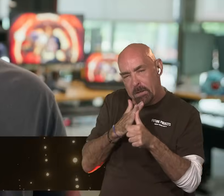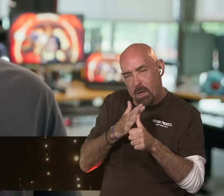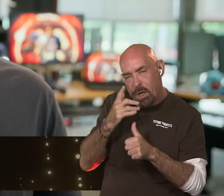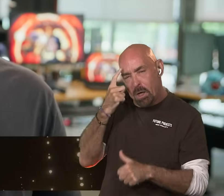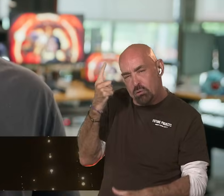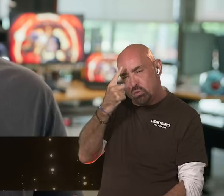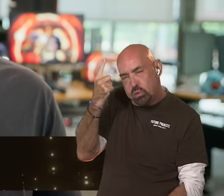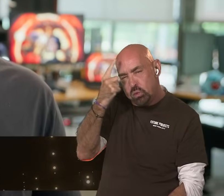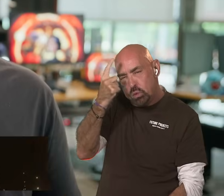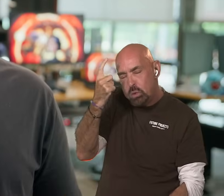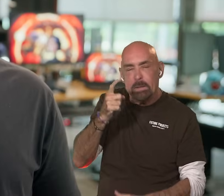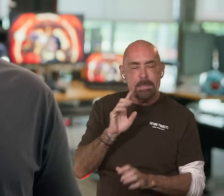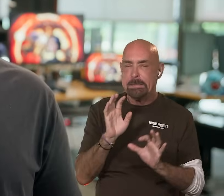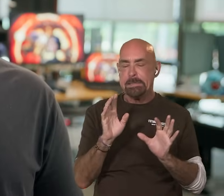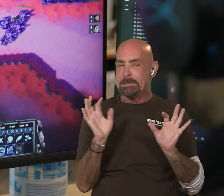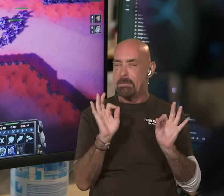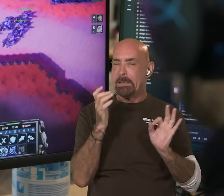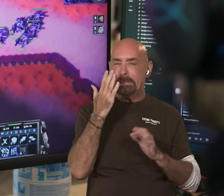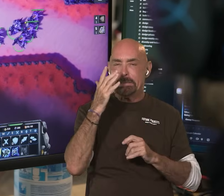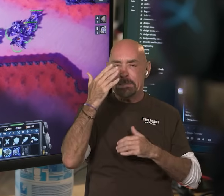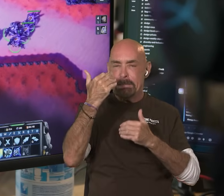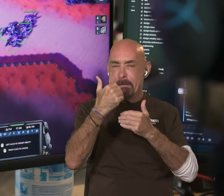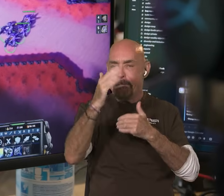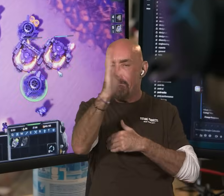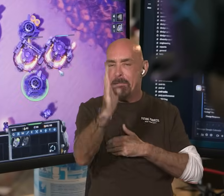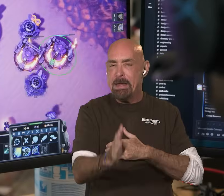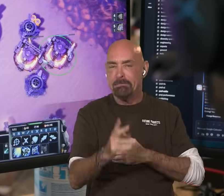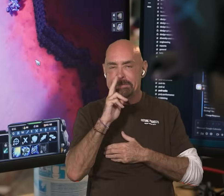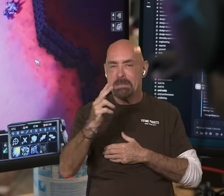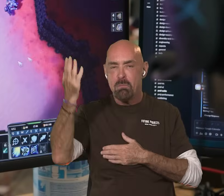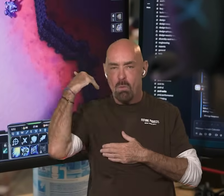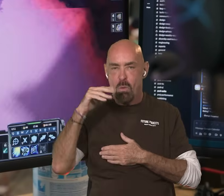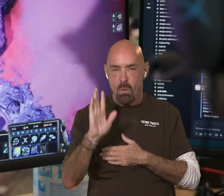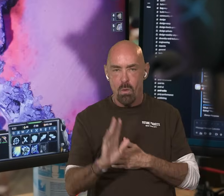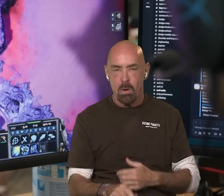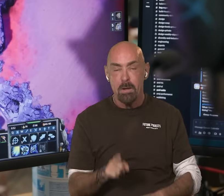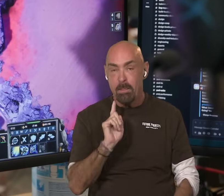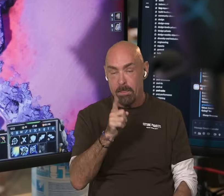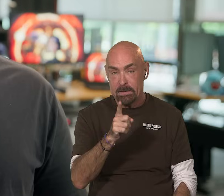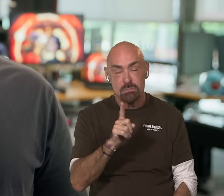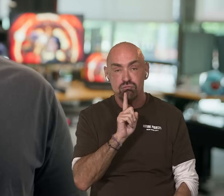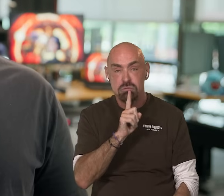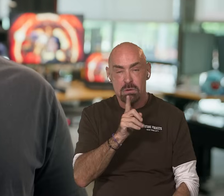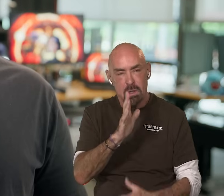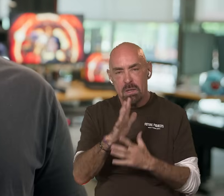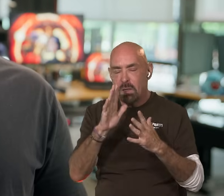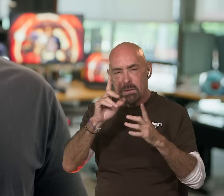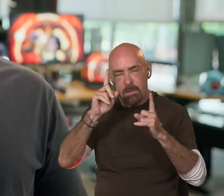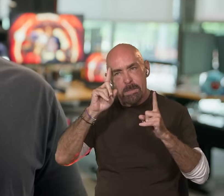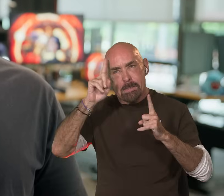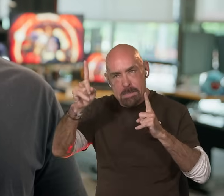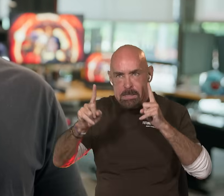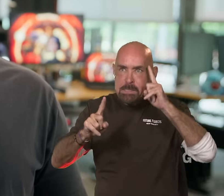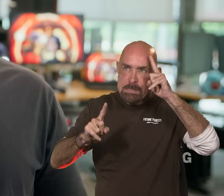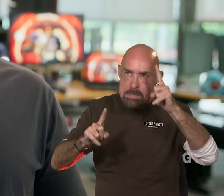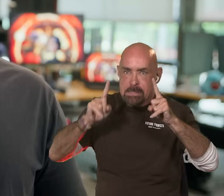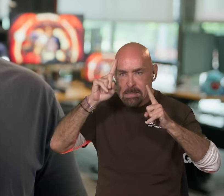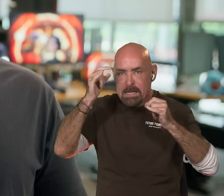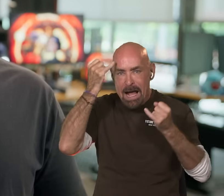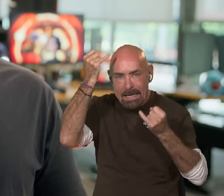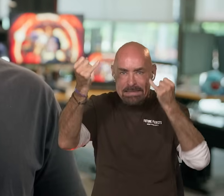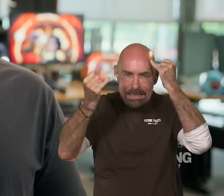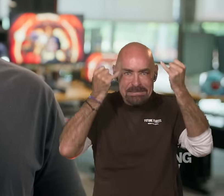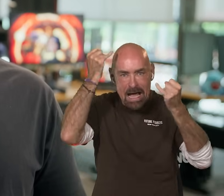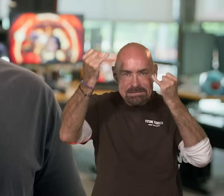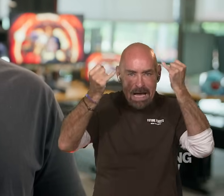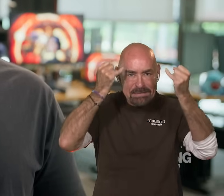thinking from this team that is not something that we've seen before in a real-time strategy game. And it took a lot of iteration to get to